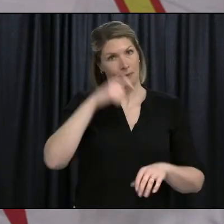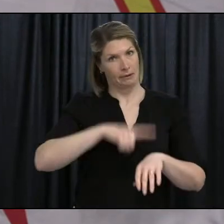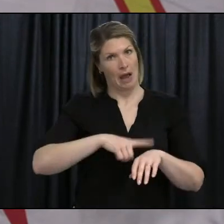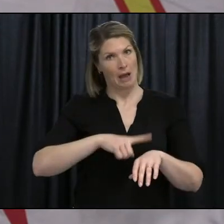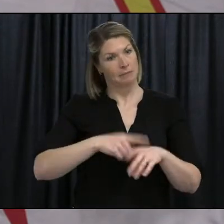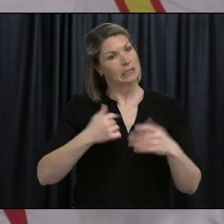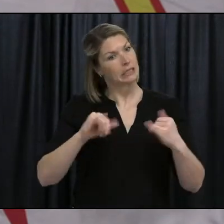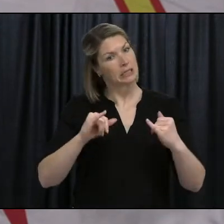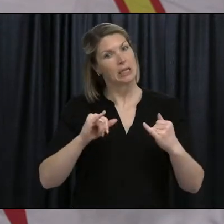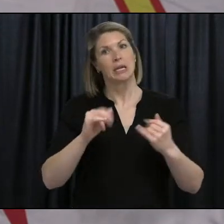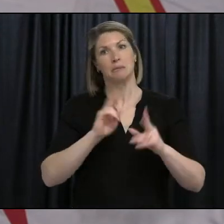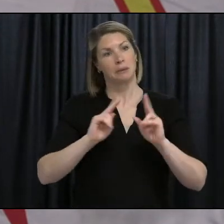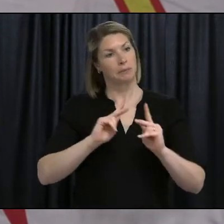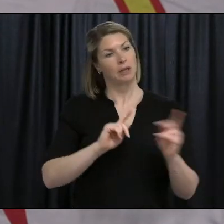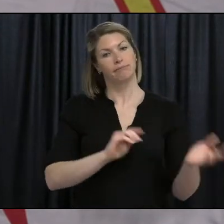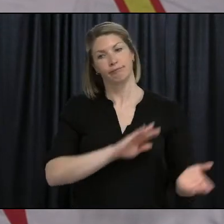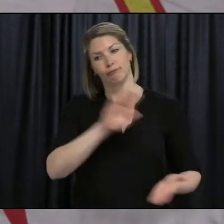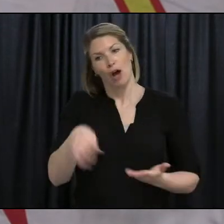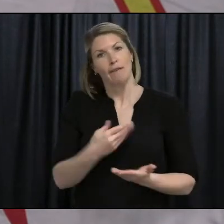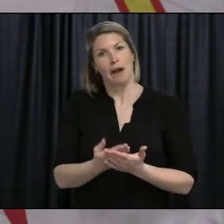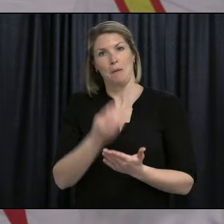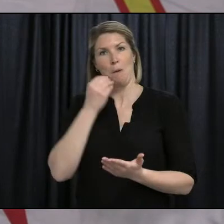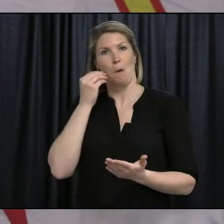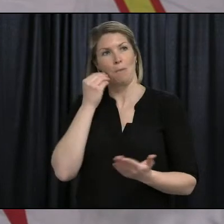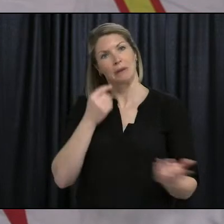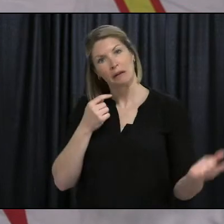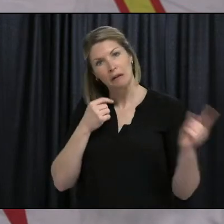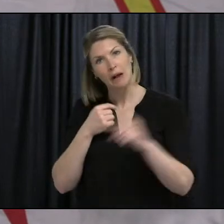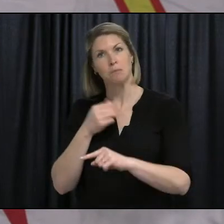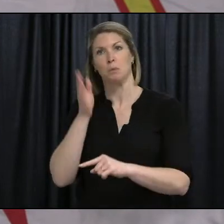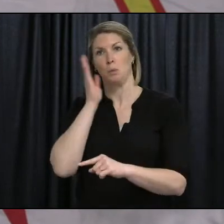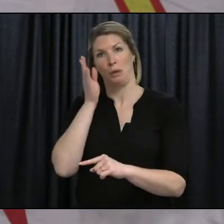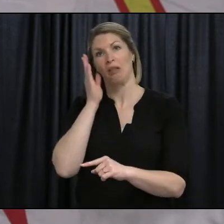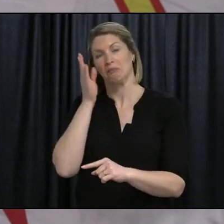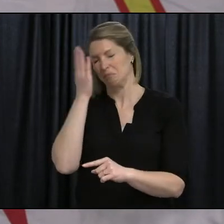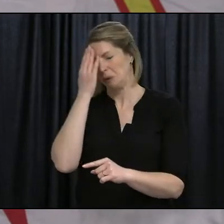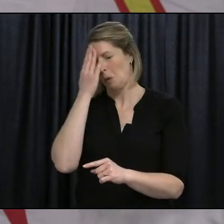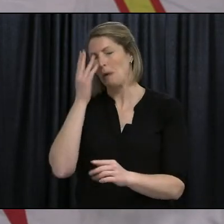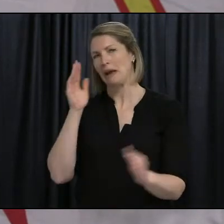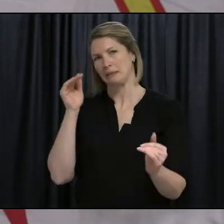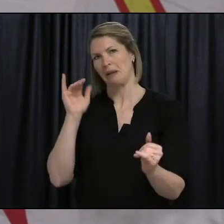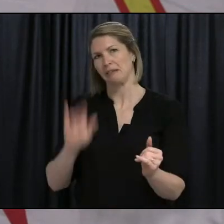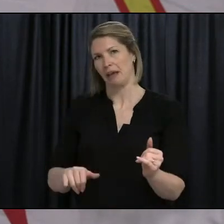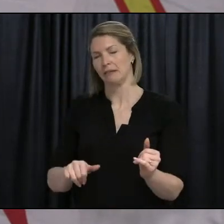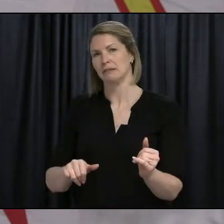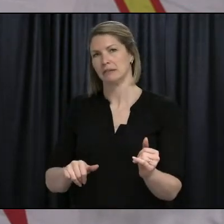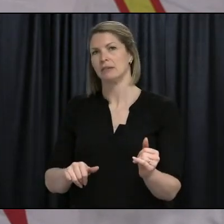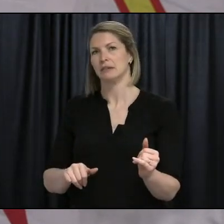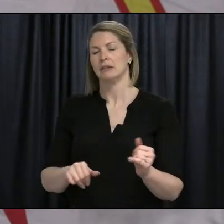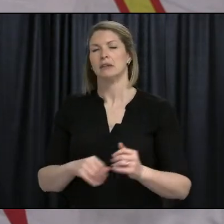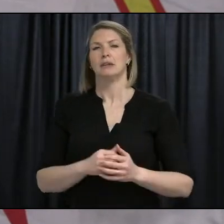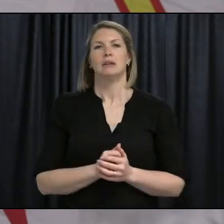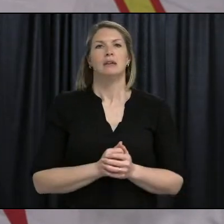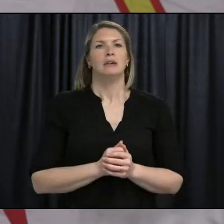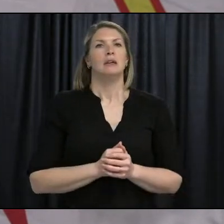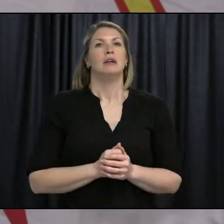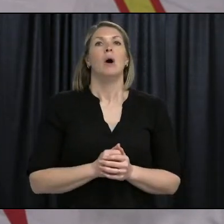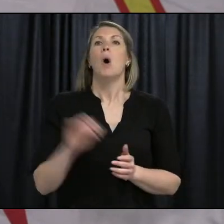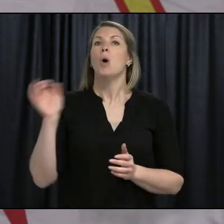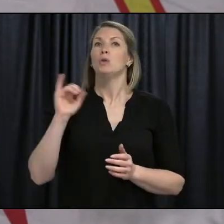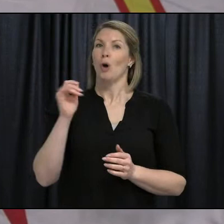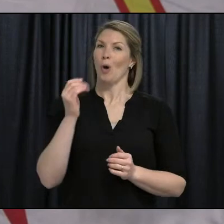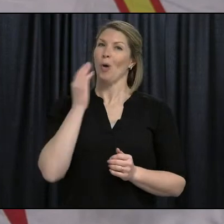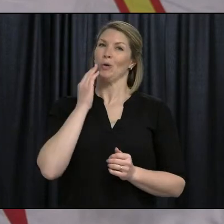vigilant. In the coming months, we should start to see the balance shift in our favor as more people in our country and our province are vaccinated